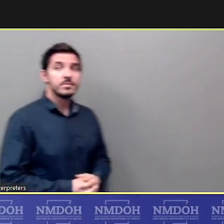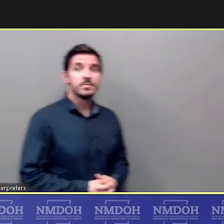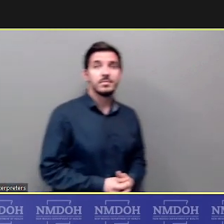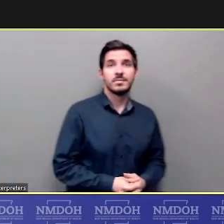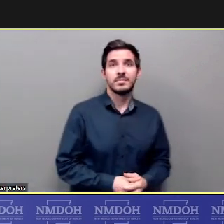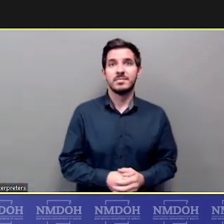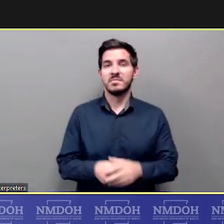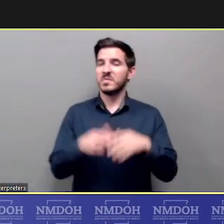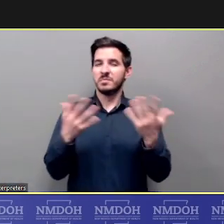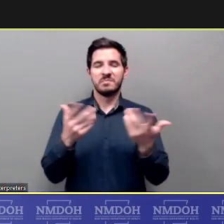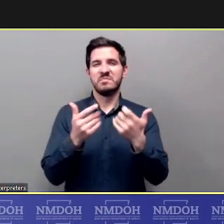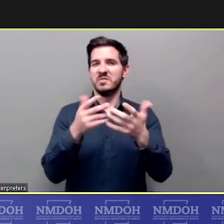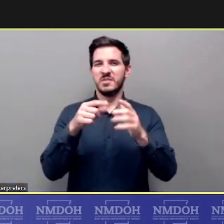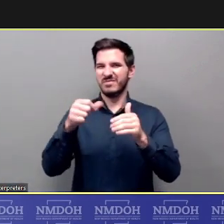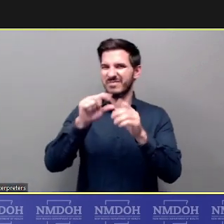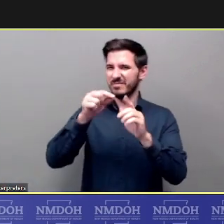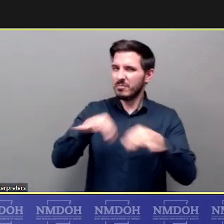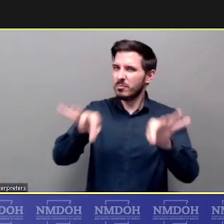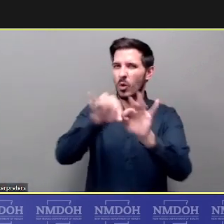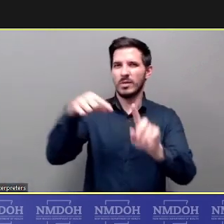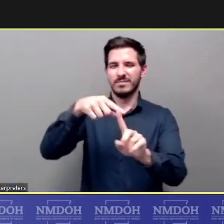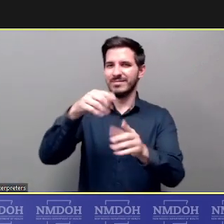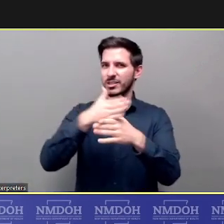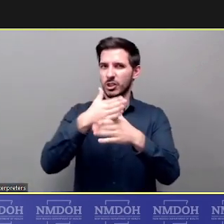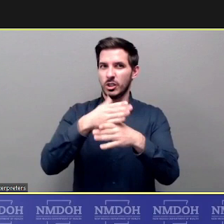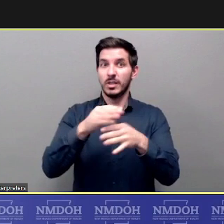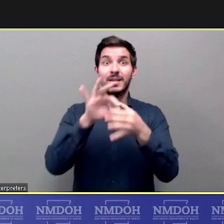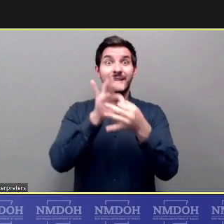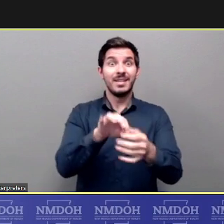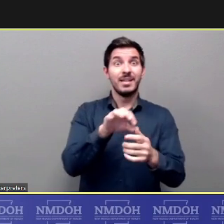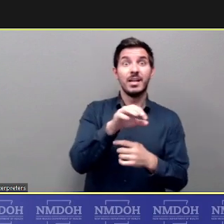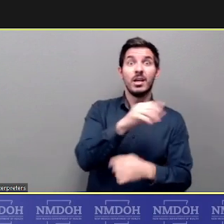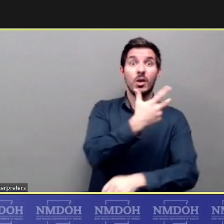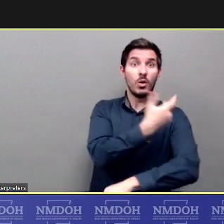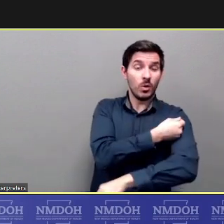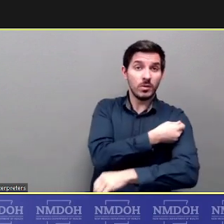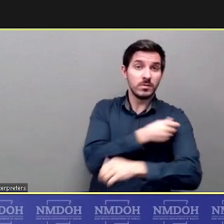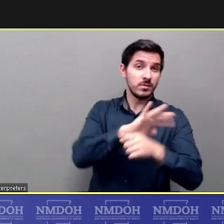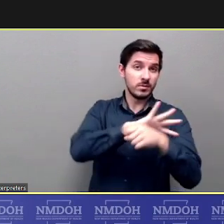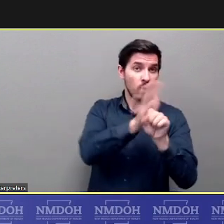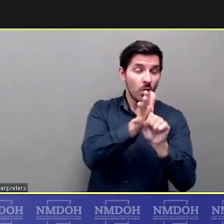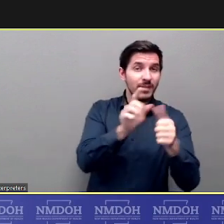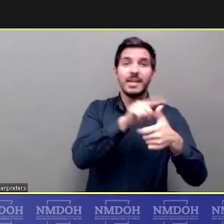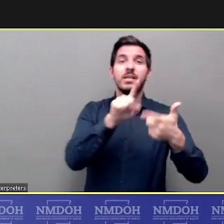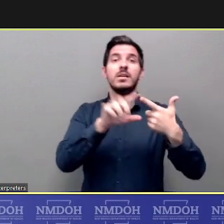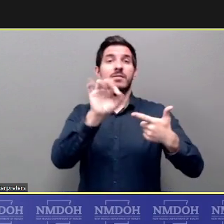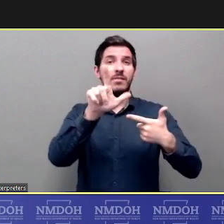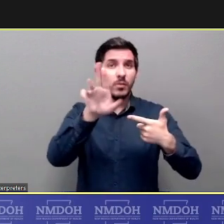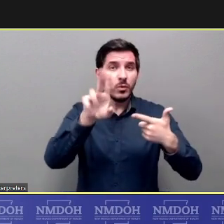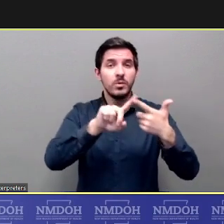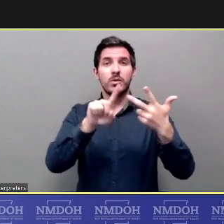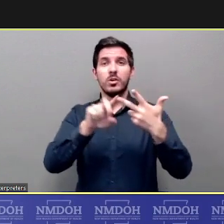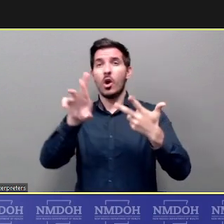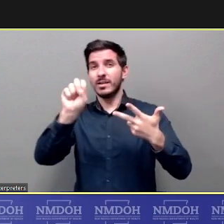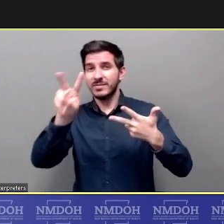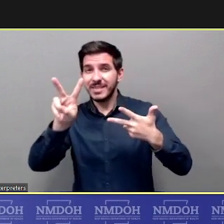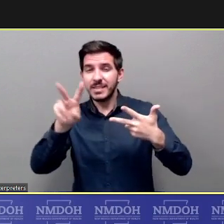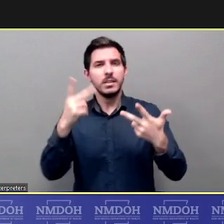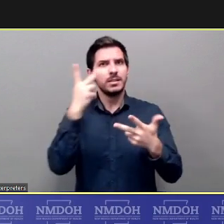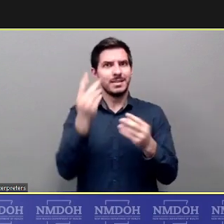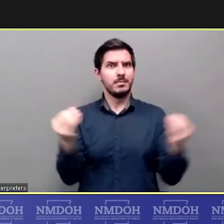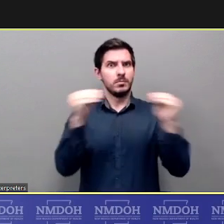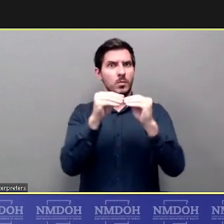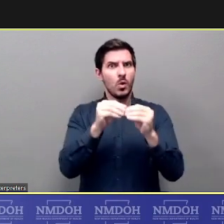COVID and flu and RSV, we are seeing a lot more influenza-like illnesses now than